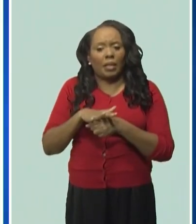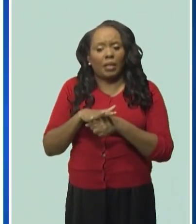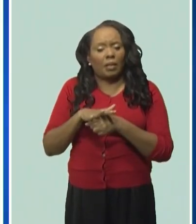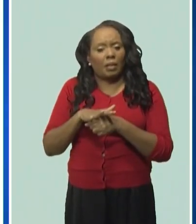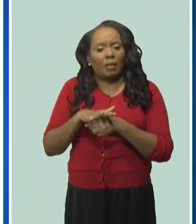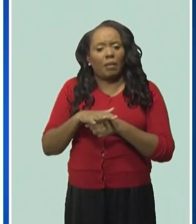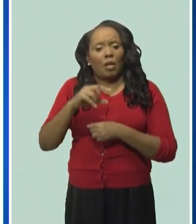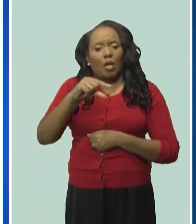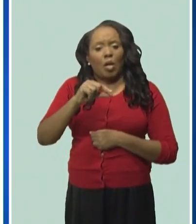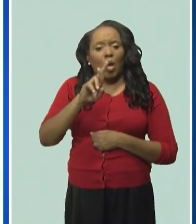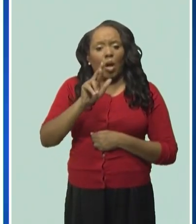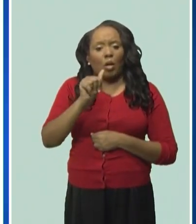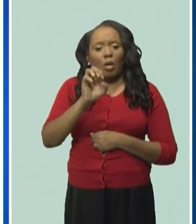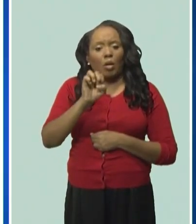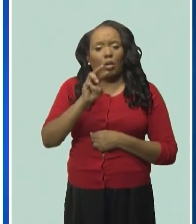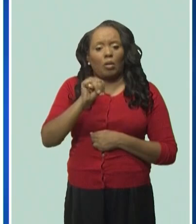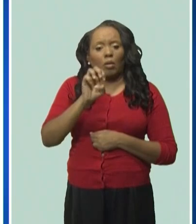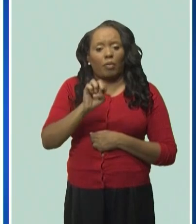Water Authority?